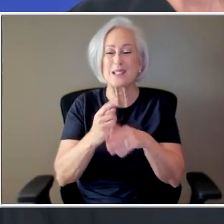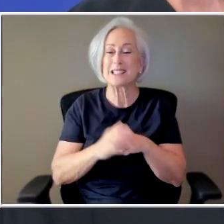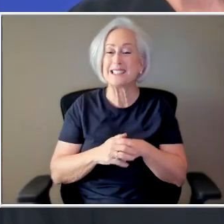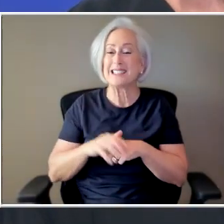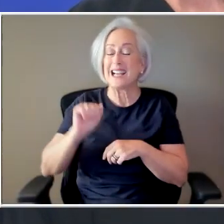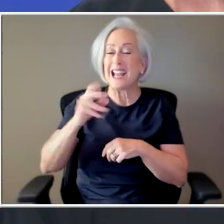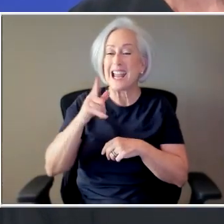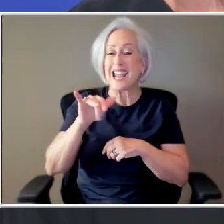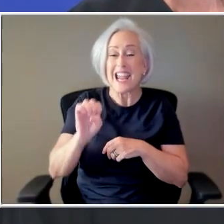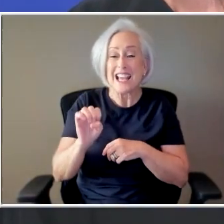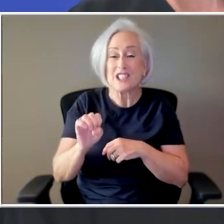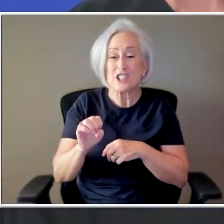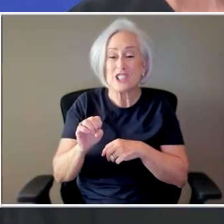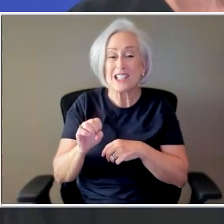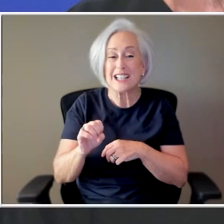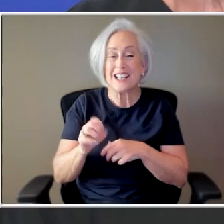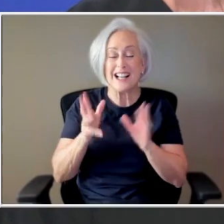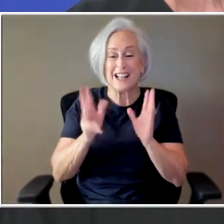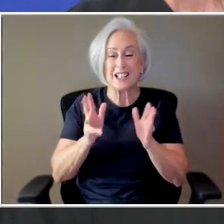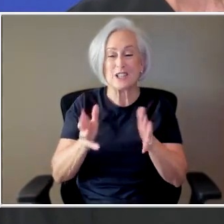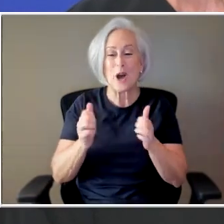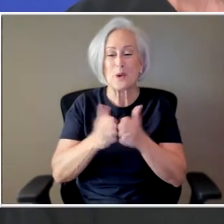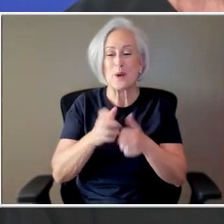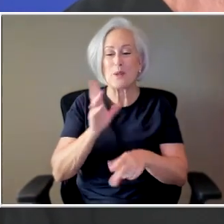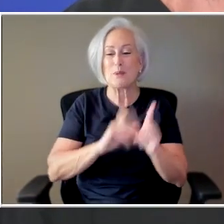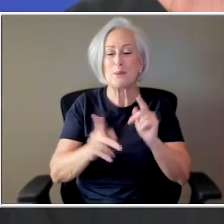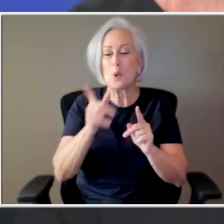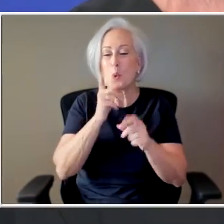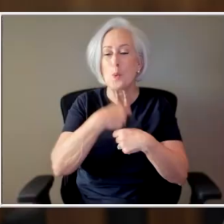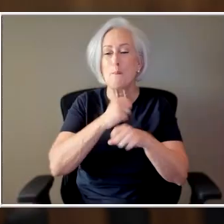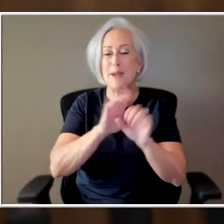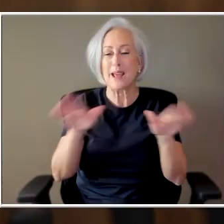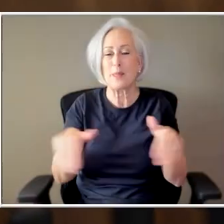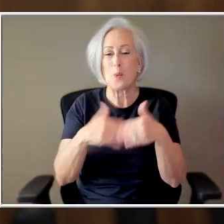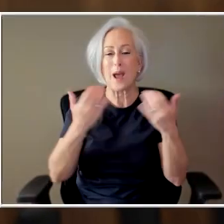the people who made that wedding possible. Angie, tell us all about it.